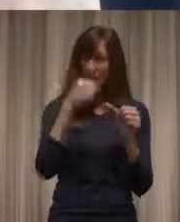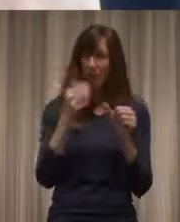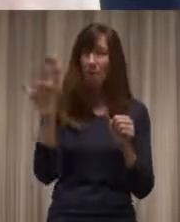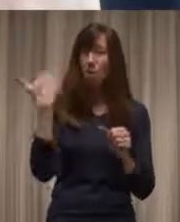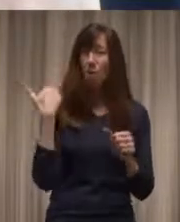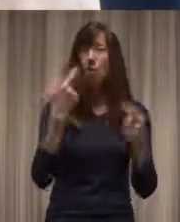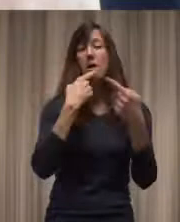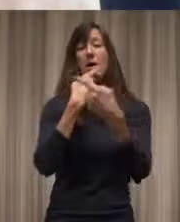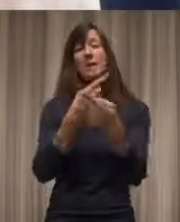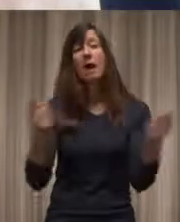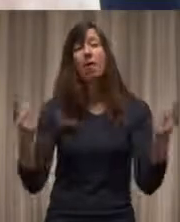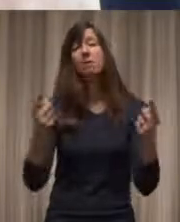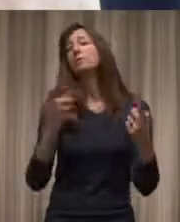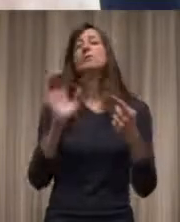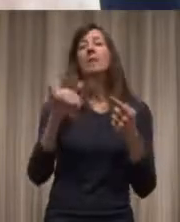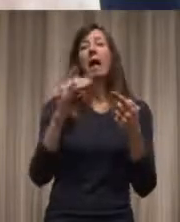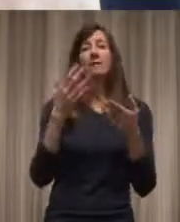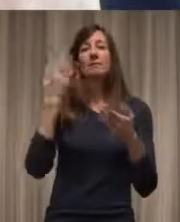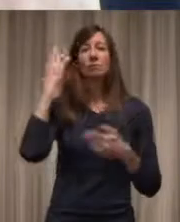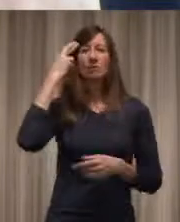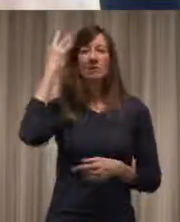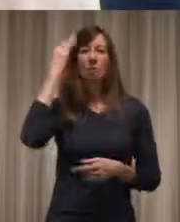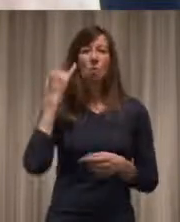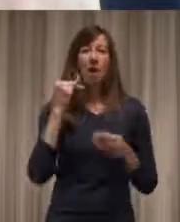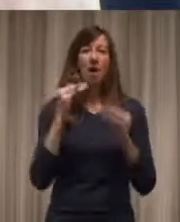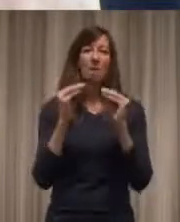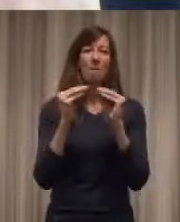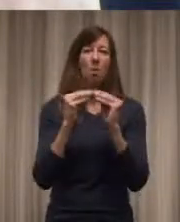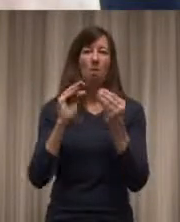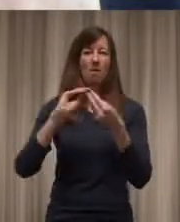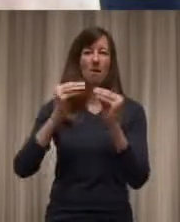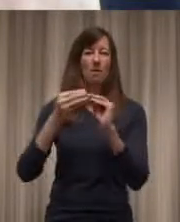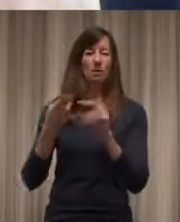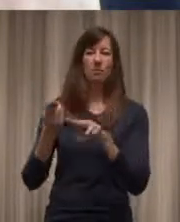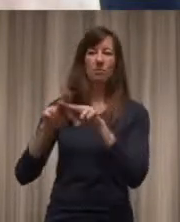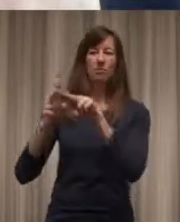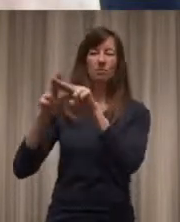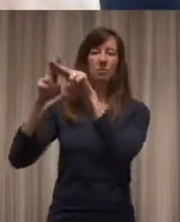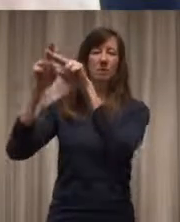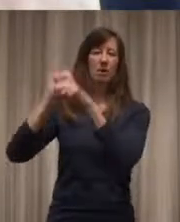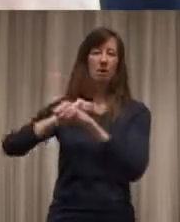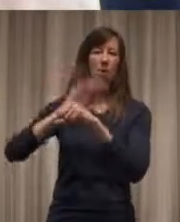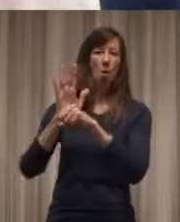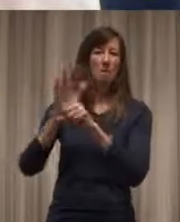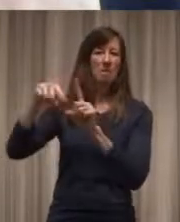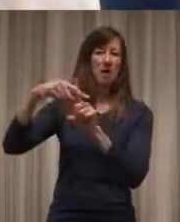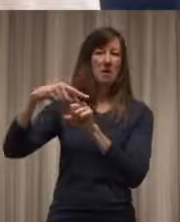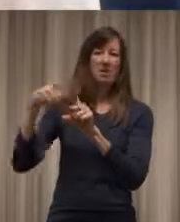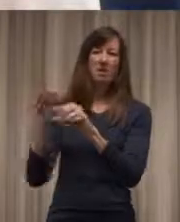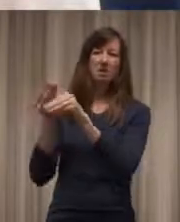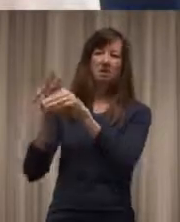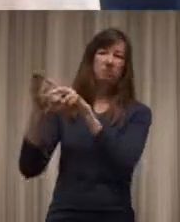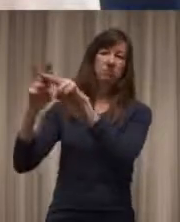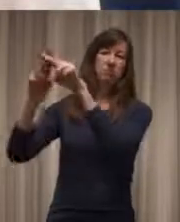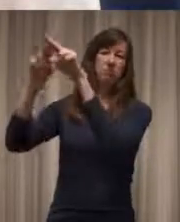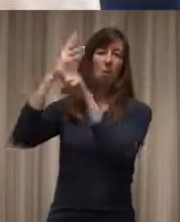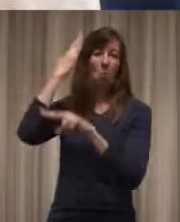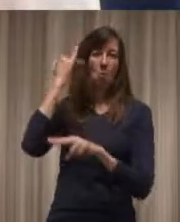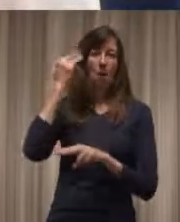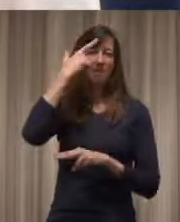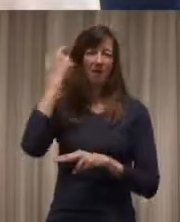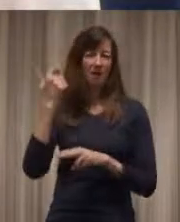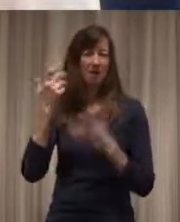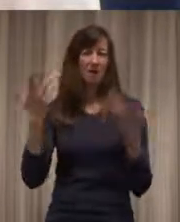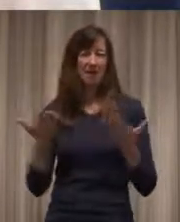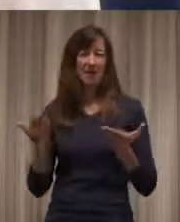starting our vaccination efforts, along with, of course, our frontline healthcare workers who are at great risk. Moving